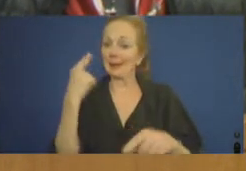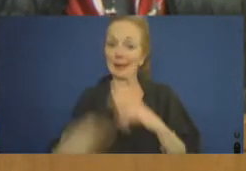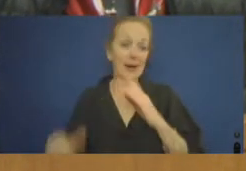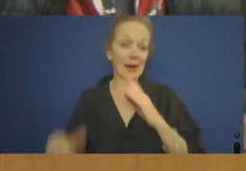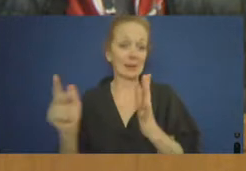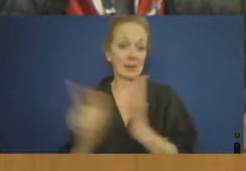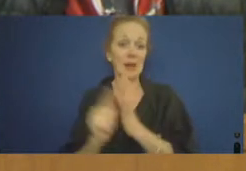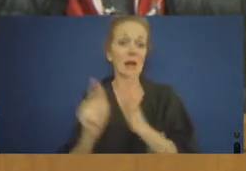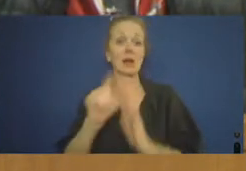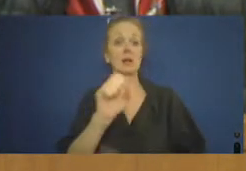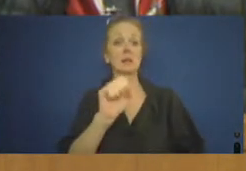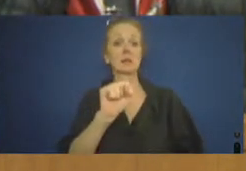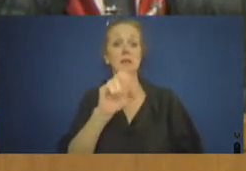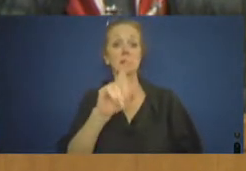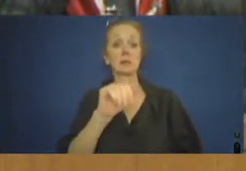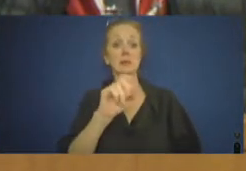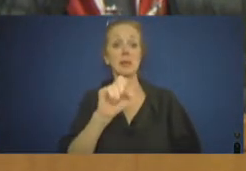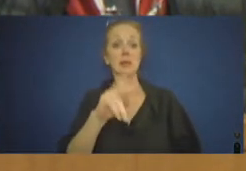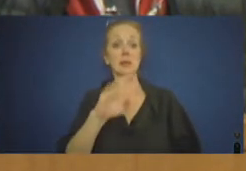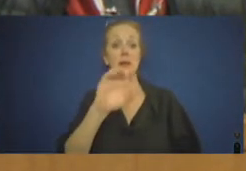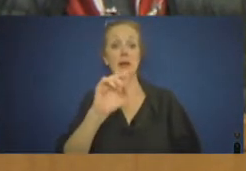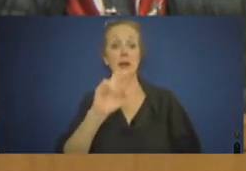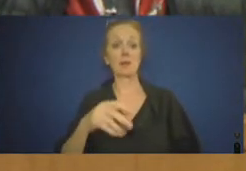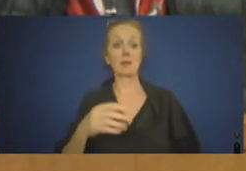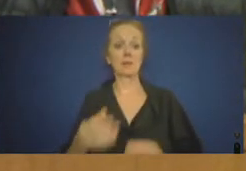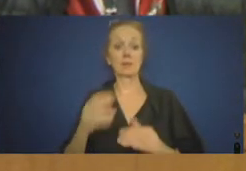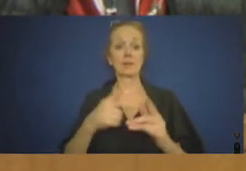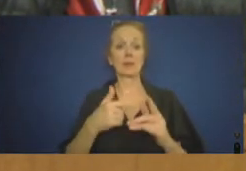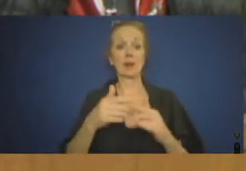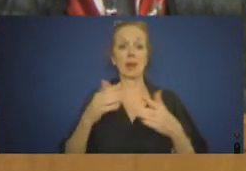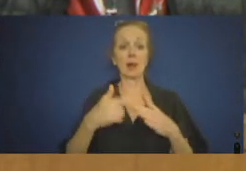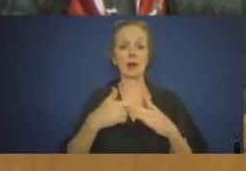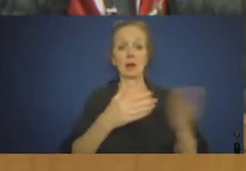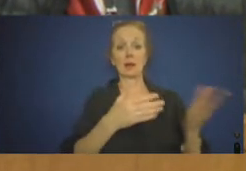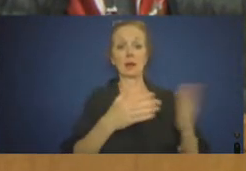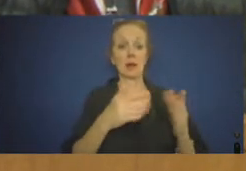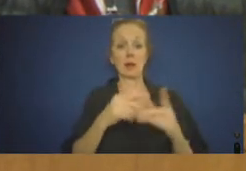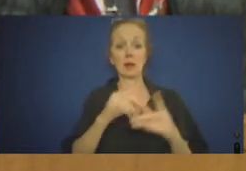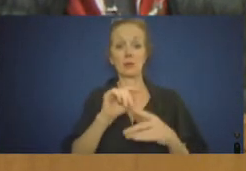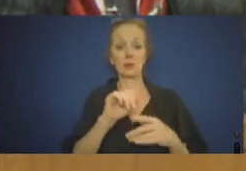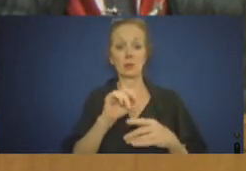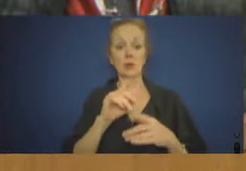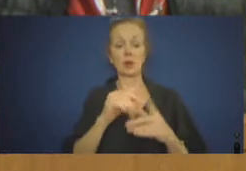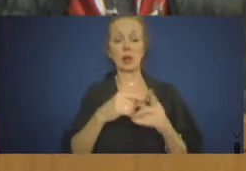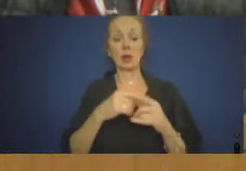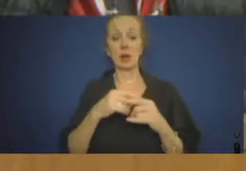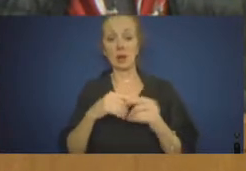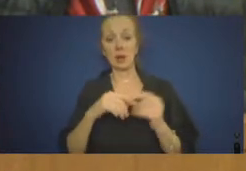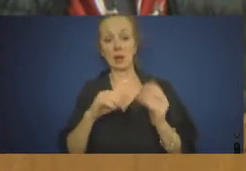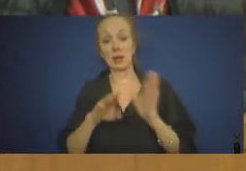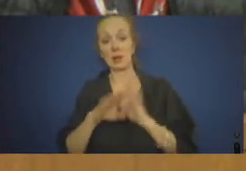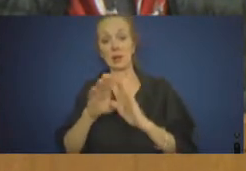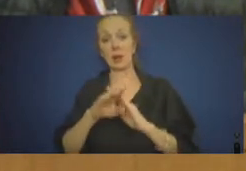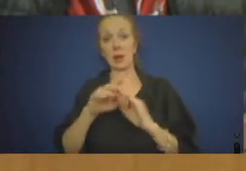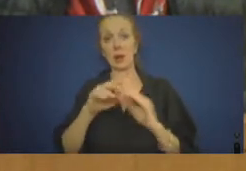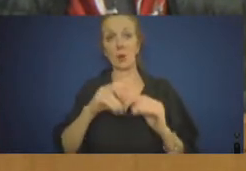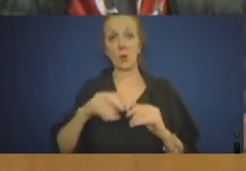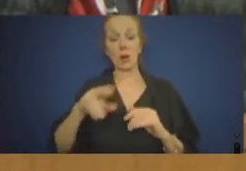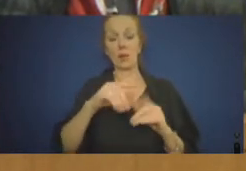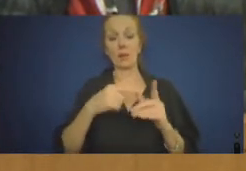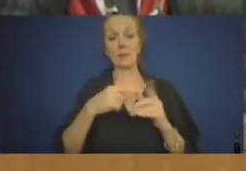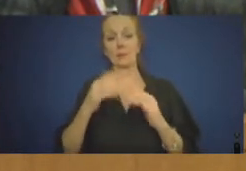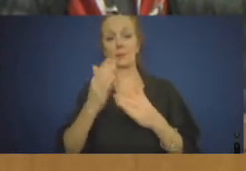could raise the height of their parking deck to allow delivery for our trucks, or they could create a walking bridge between